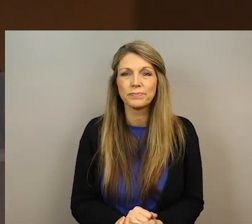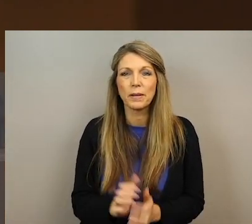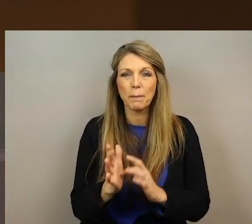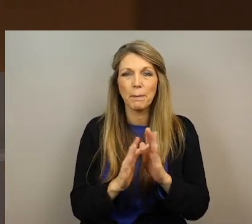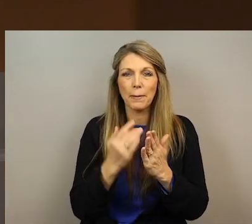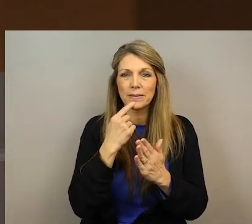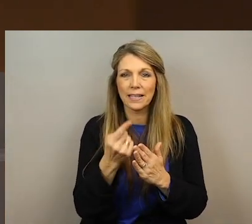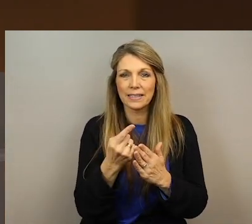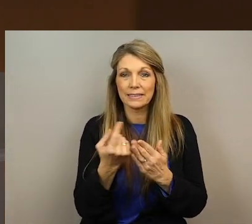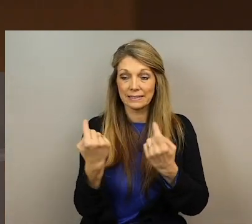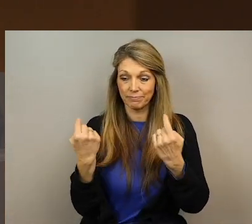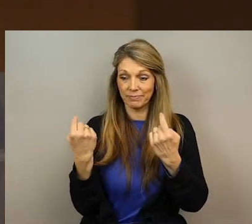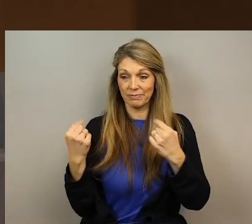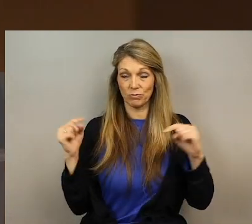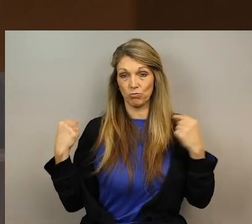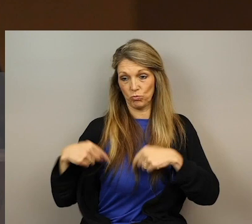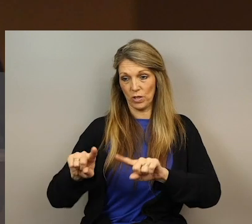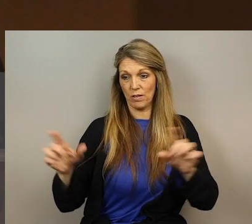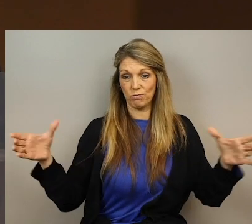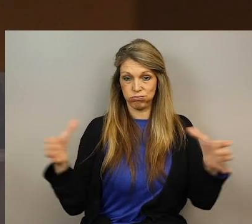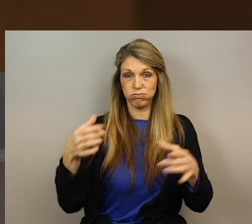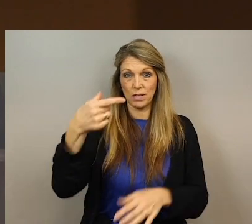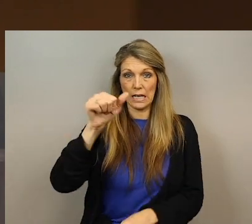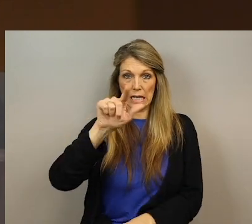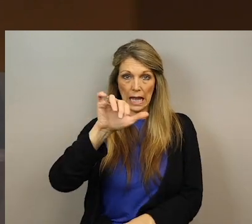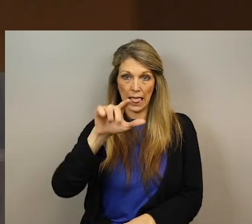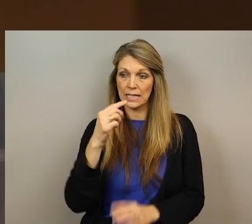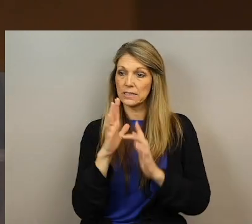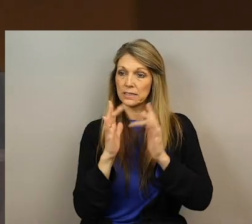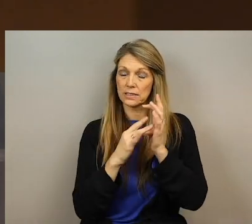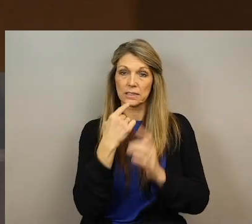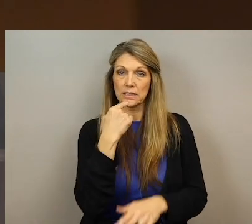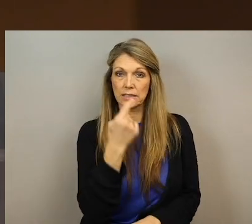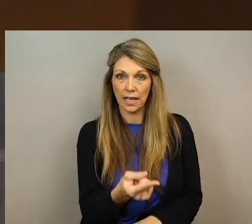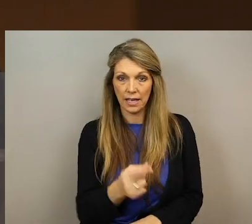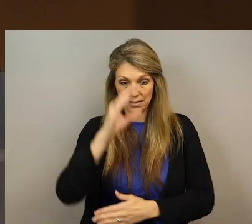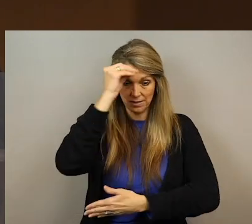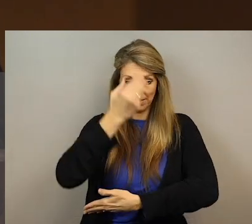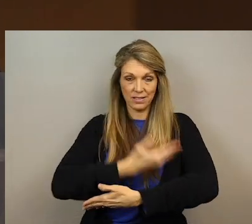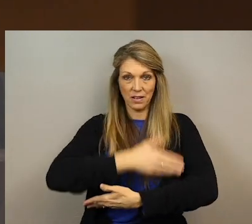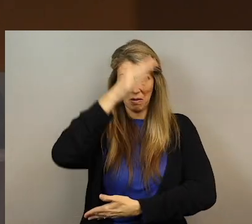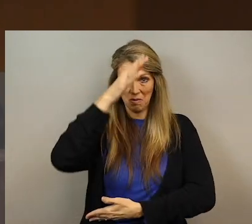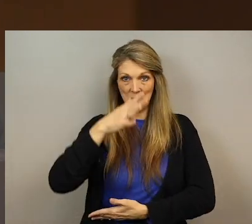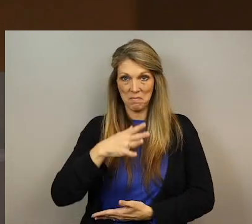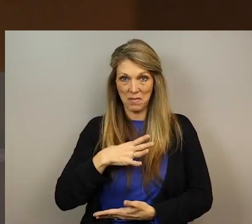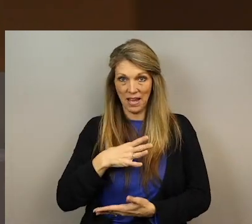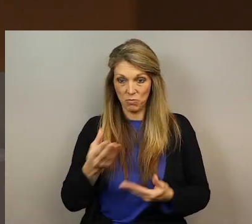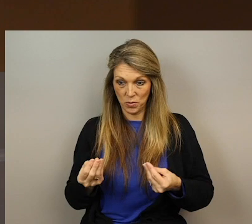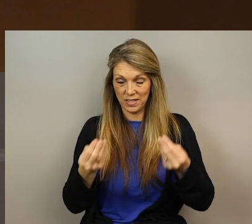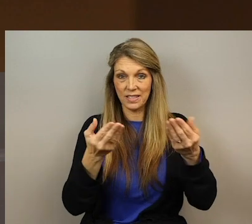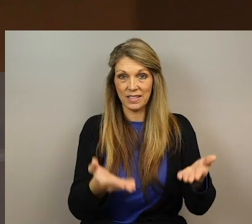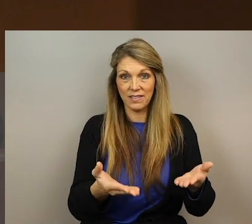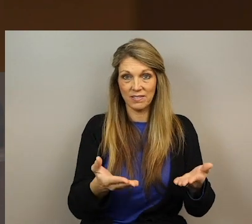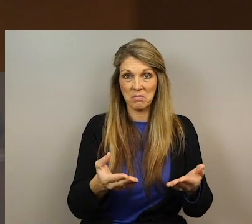says, "As they were gathering in Galilee, Jesus said to them, 'The Son of Man is about to be delivered into the